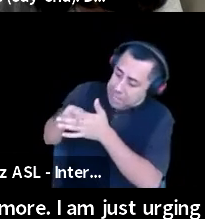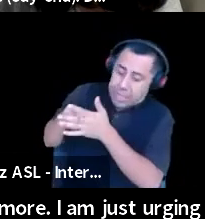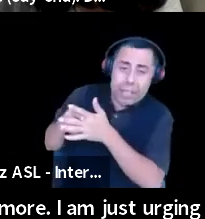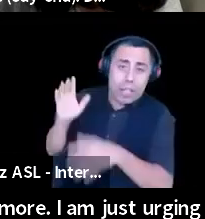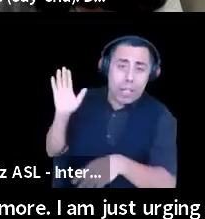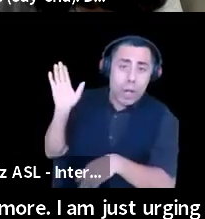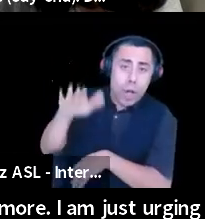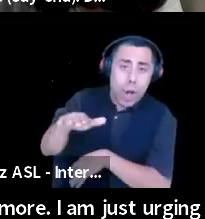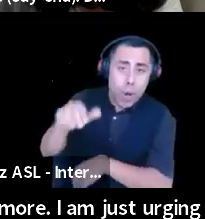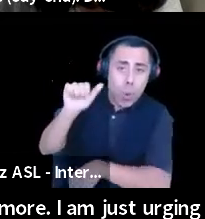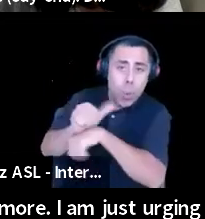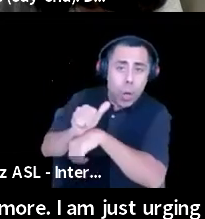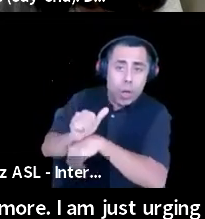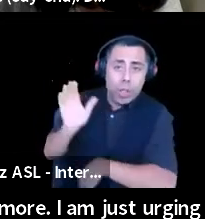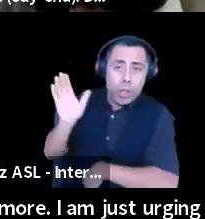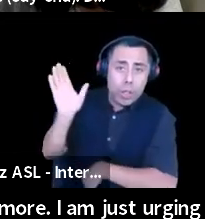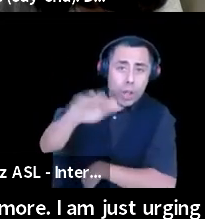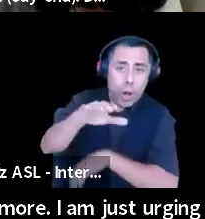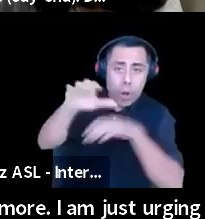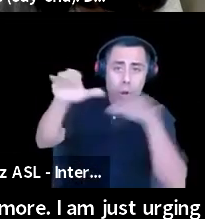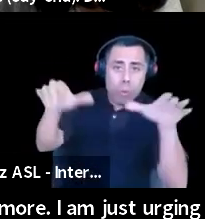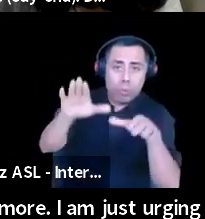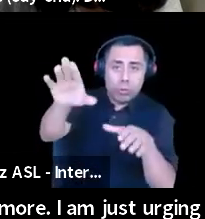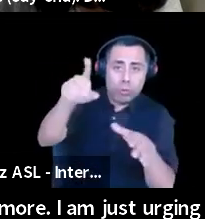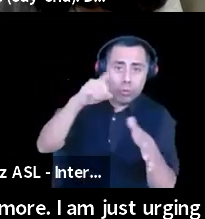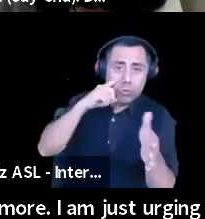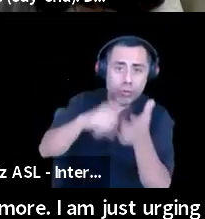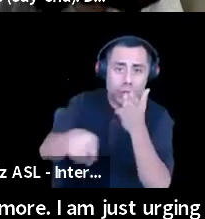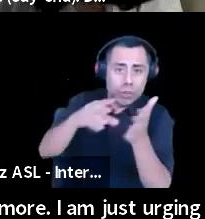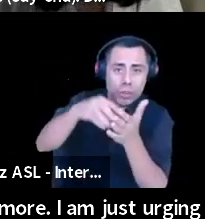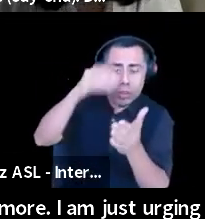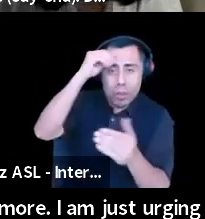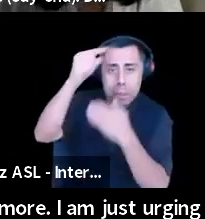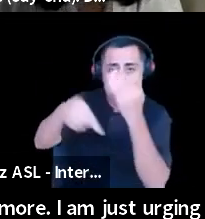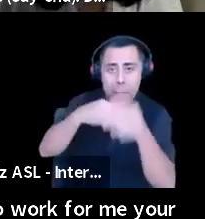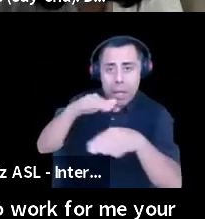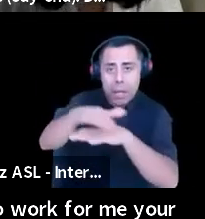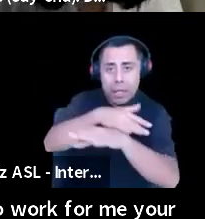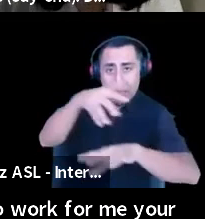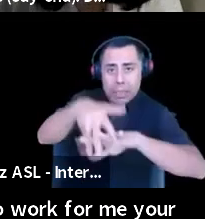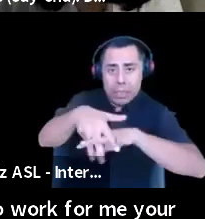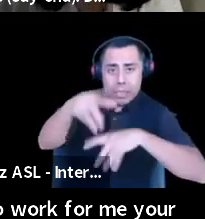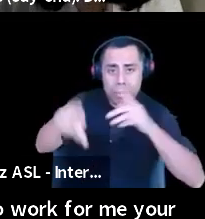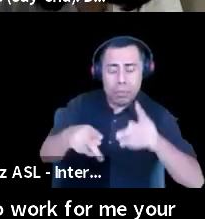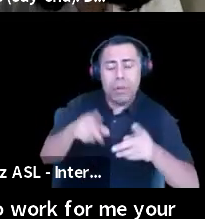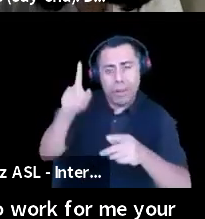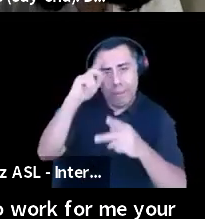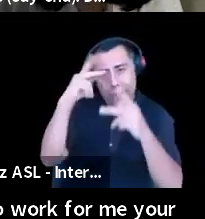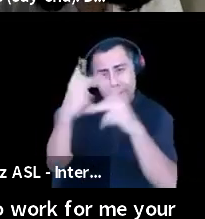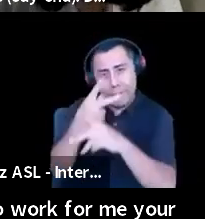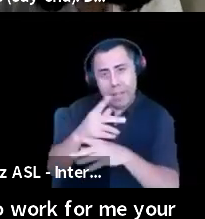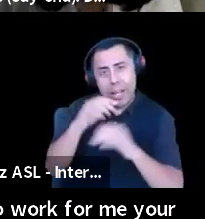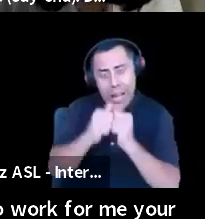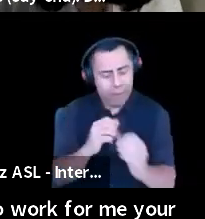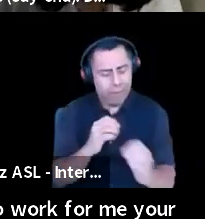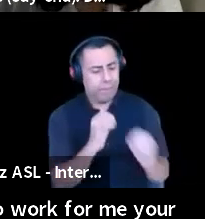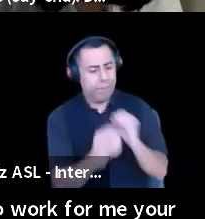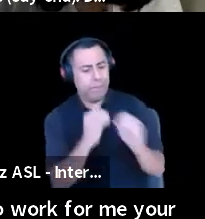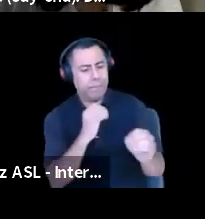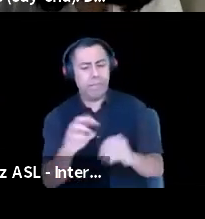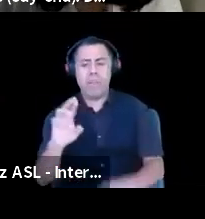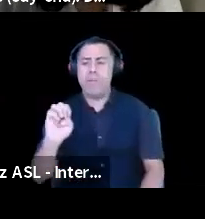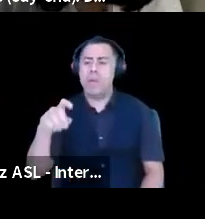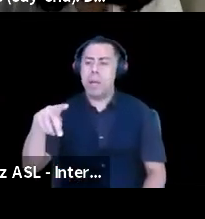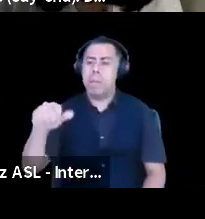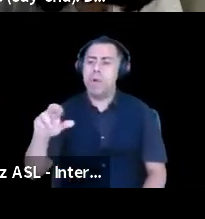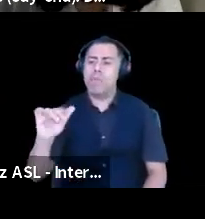research, get to know Indigenous people, find out how to make reparations. Every single person on this continent, including myself, who is now